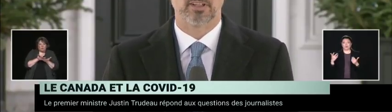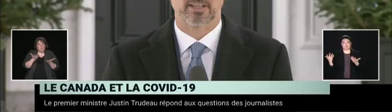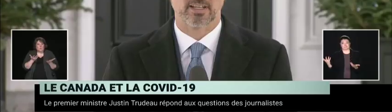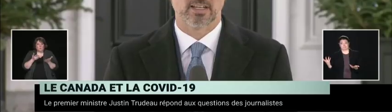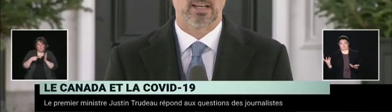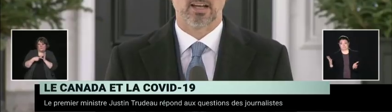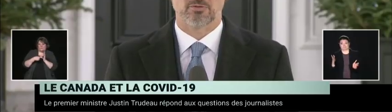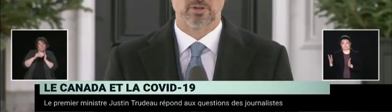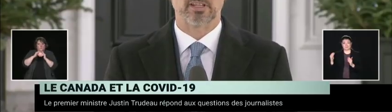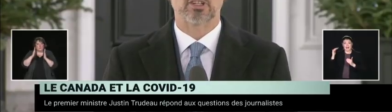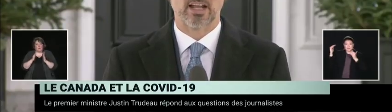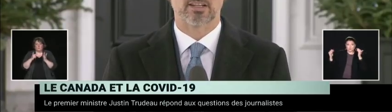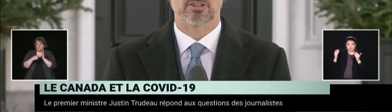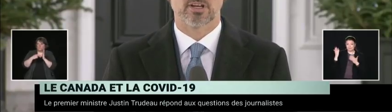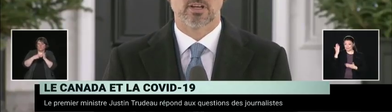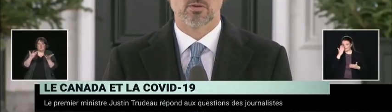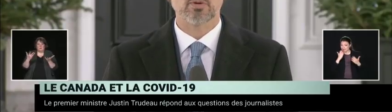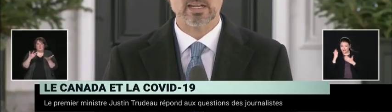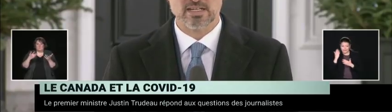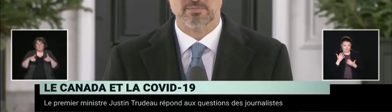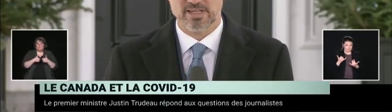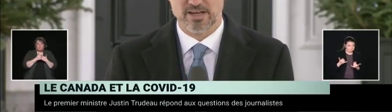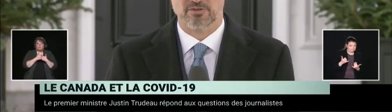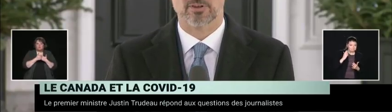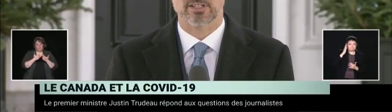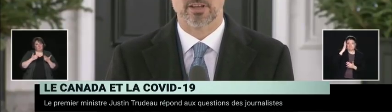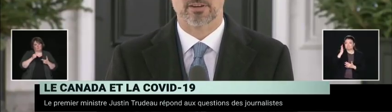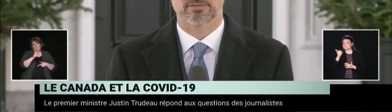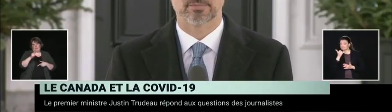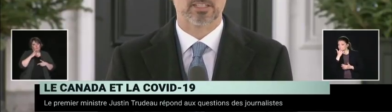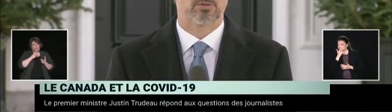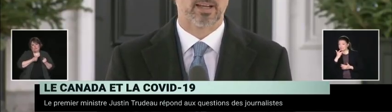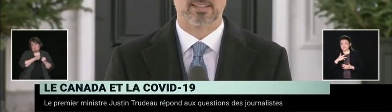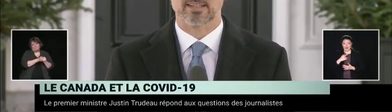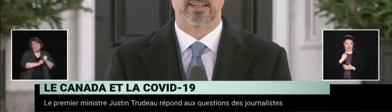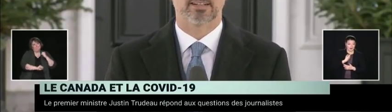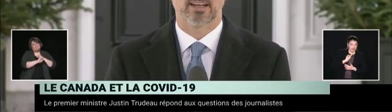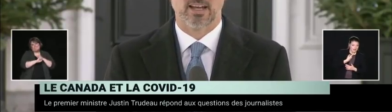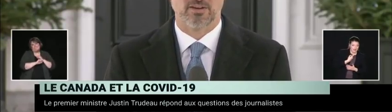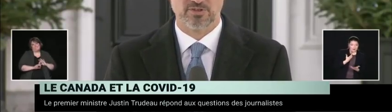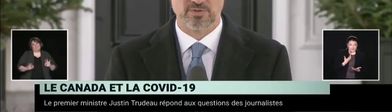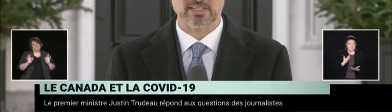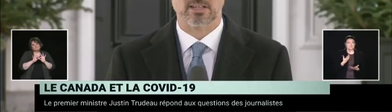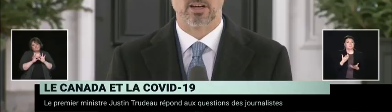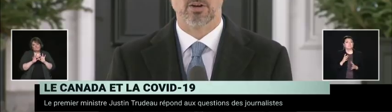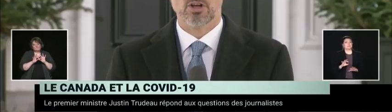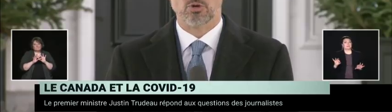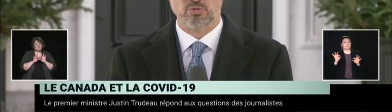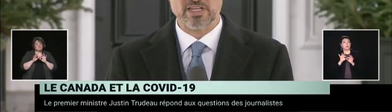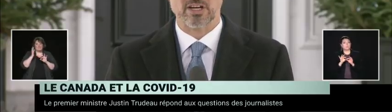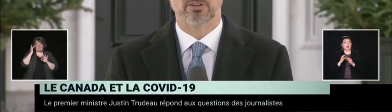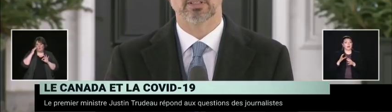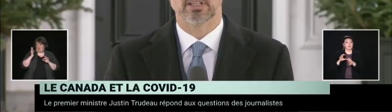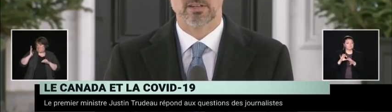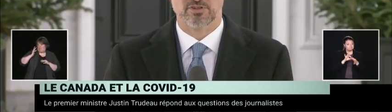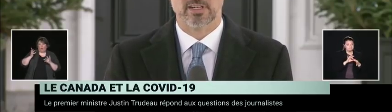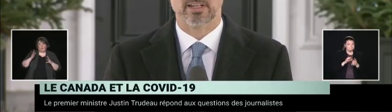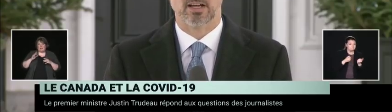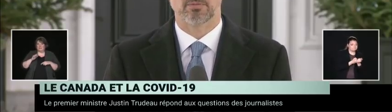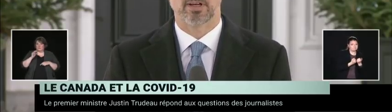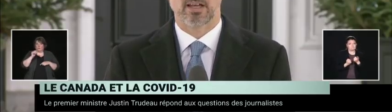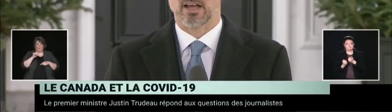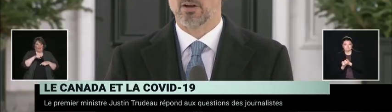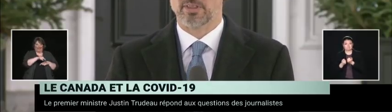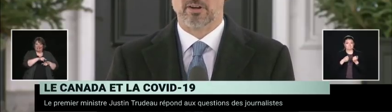and are feeling really challenged. We need to be there for each other. That's why, as I said a few weeks ago, reach out if you